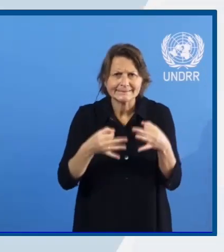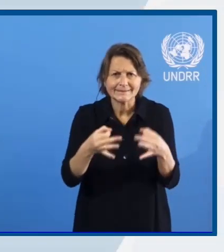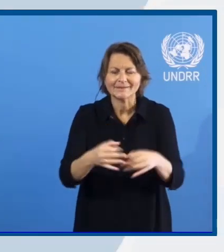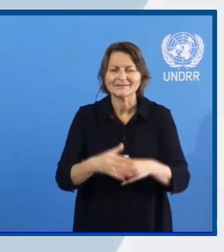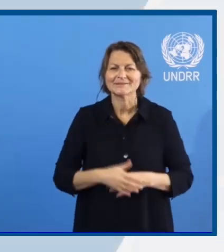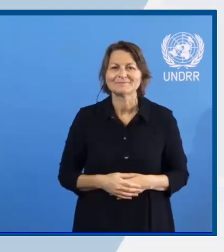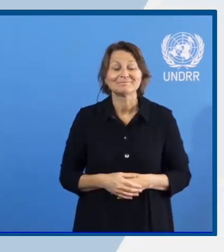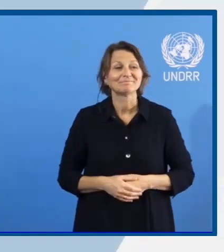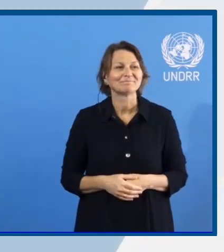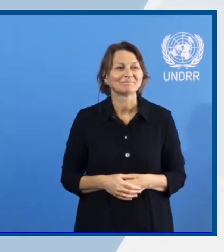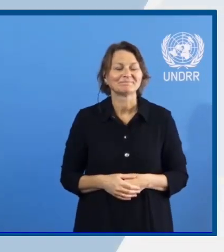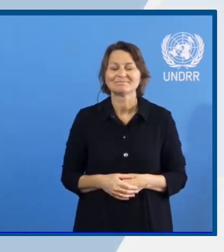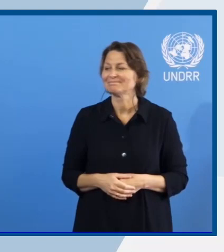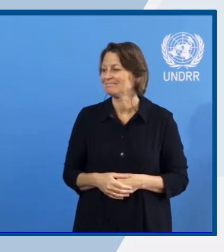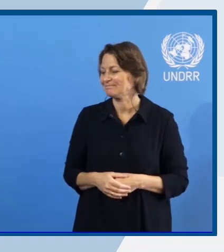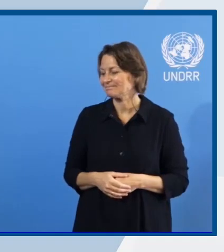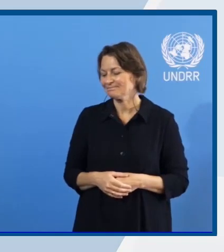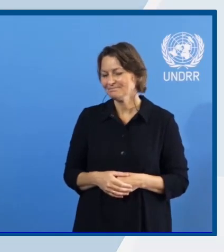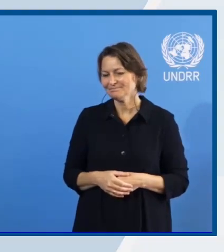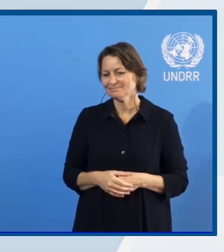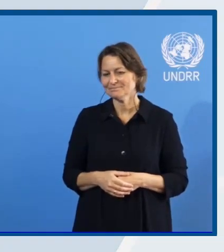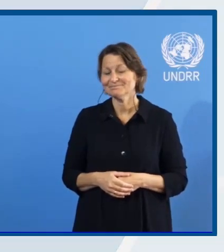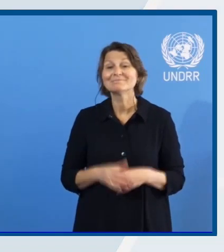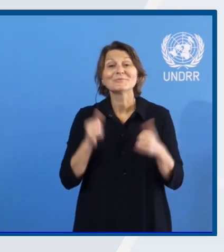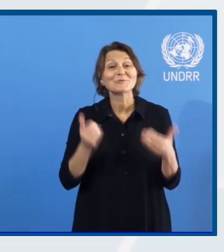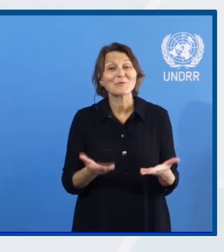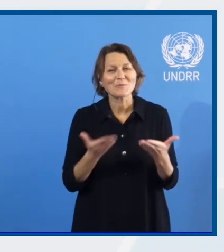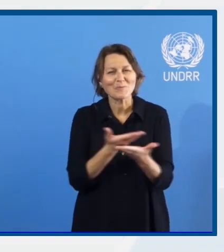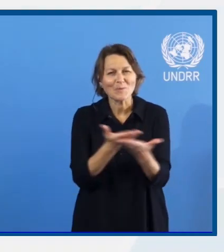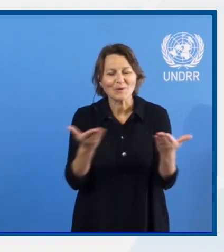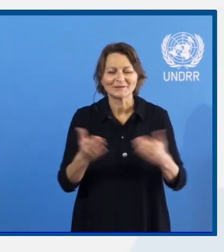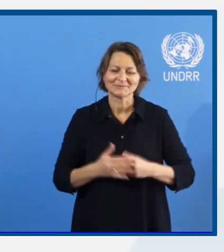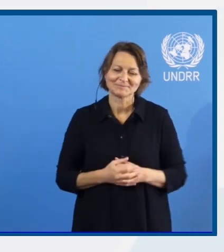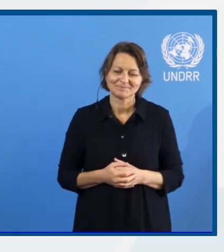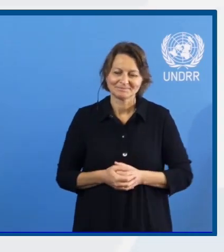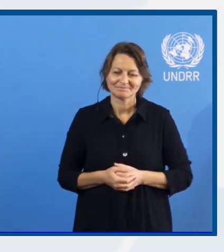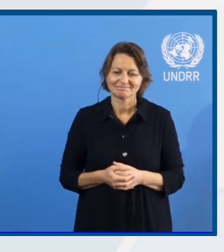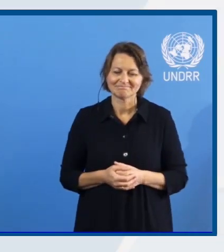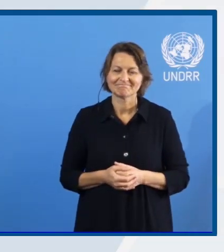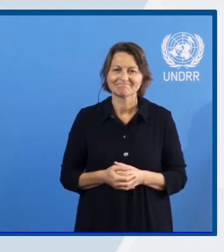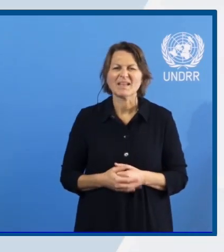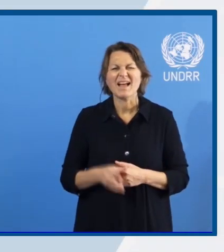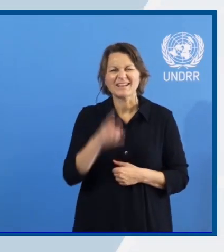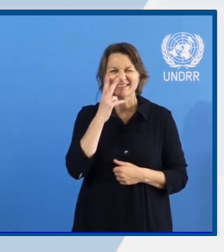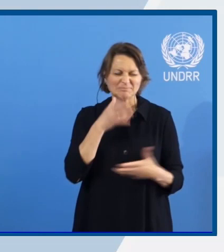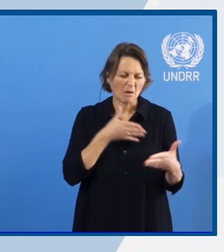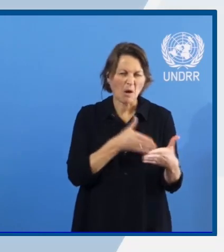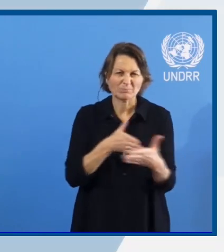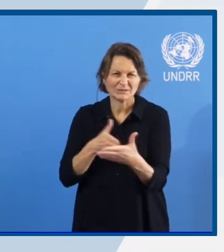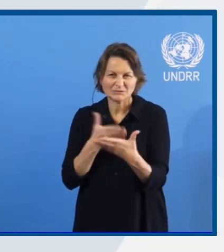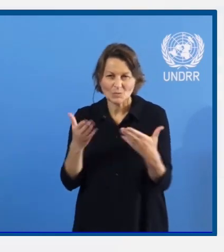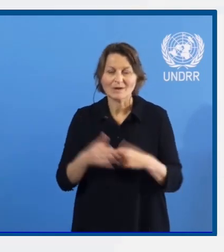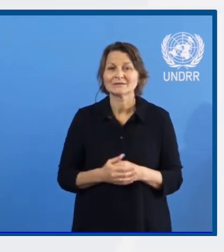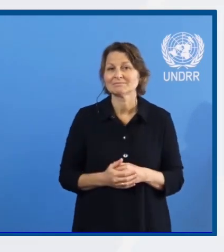I have identified 2 barriers which are aligned to some of the themes that was identified in a